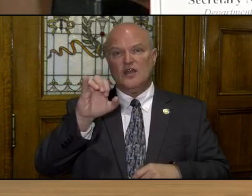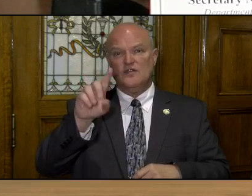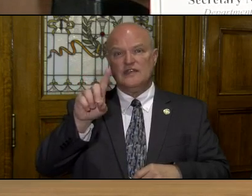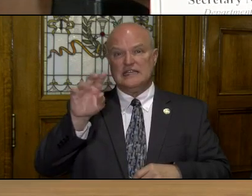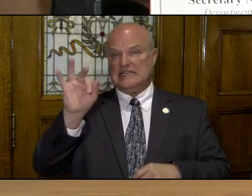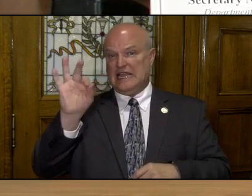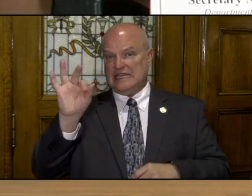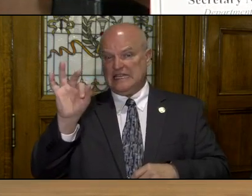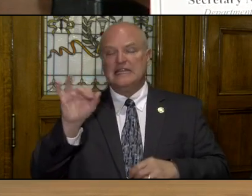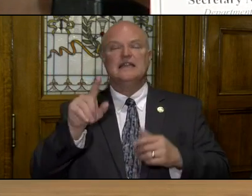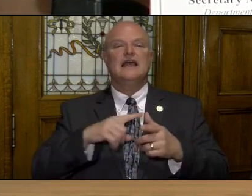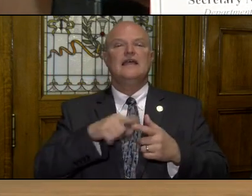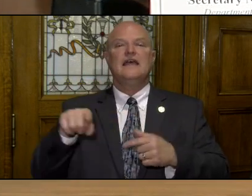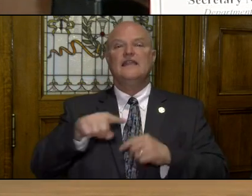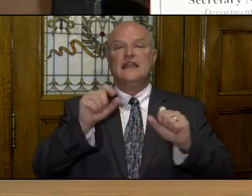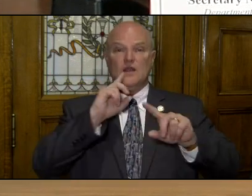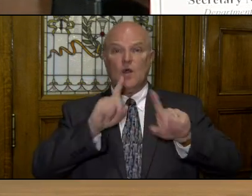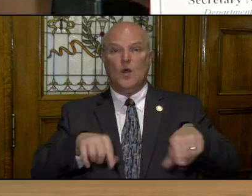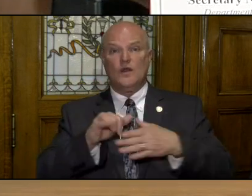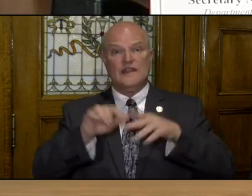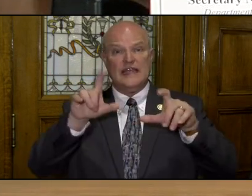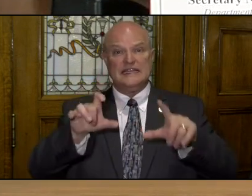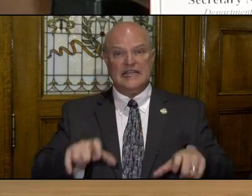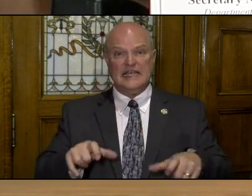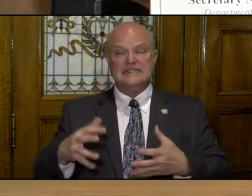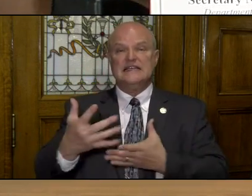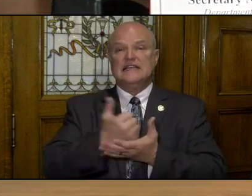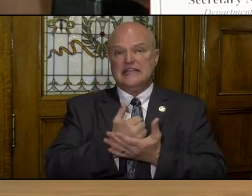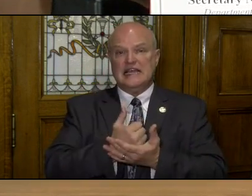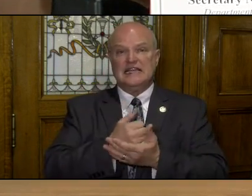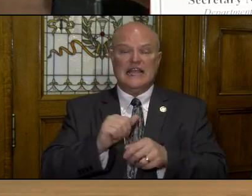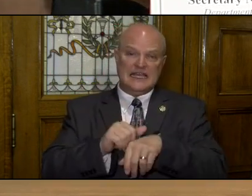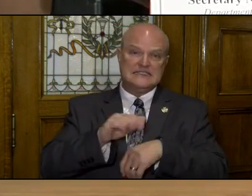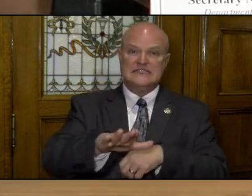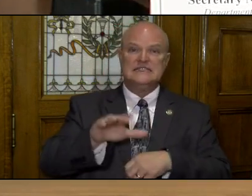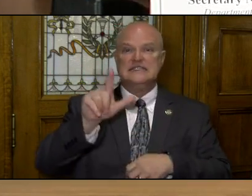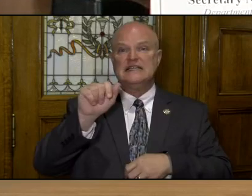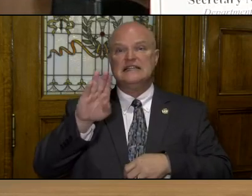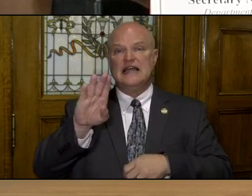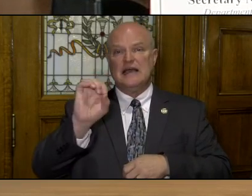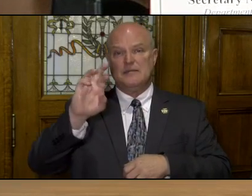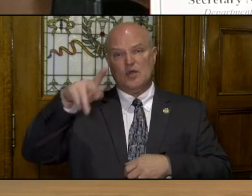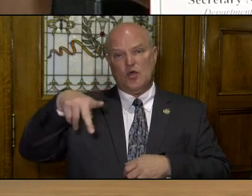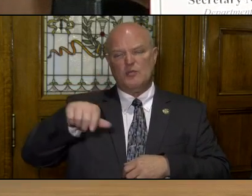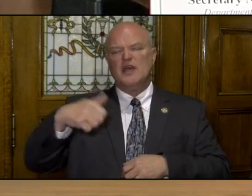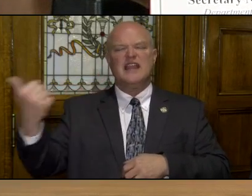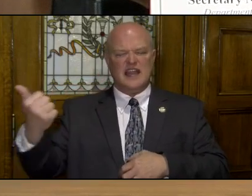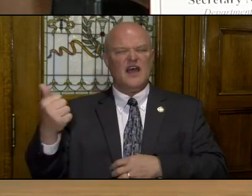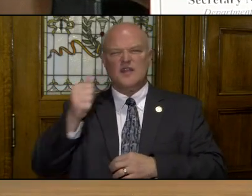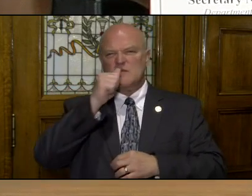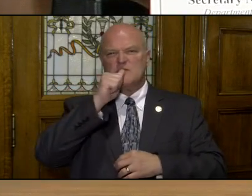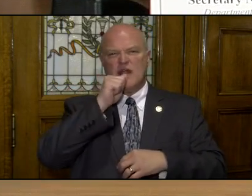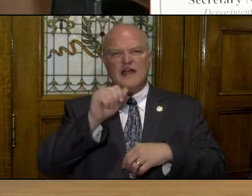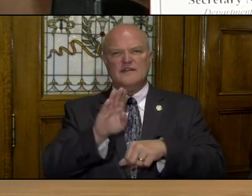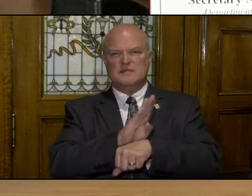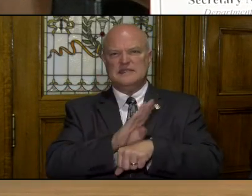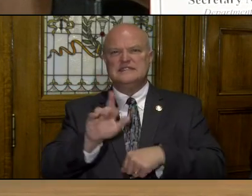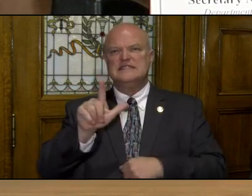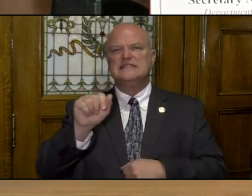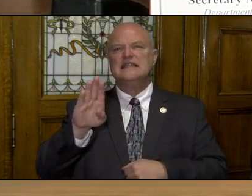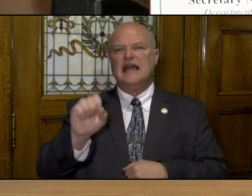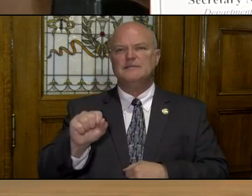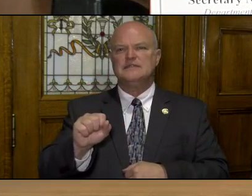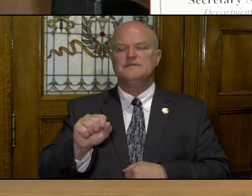COVID-19, they can order that test, collect the specimen, and send it to LabCorp or another commercial lab.